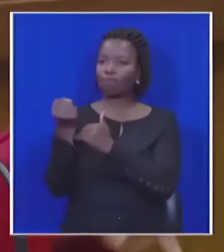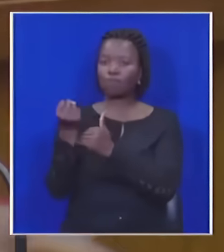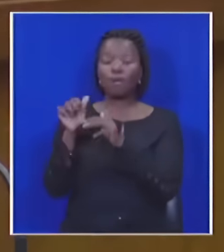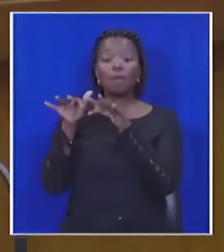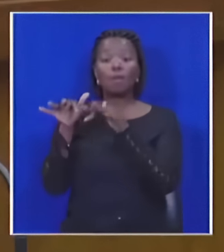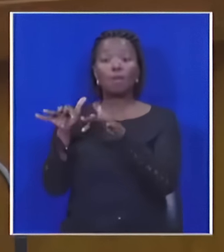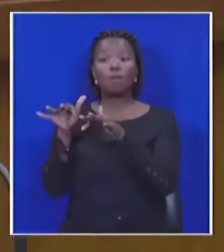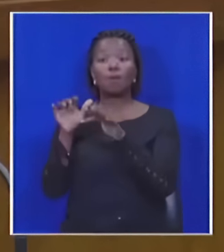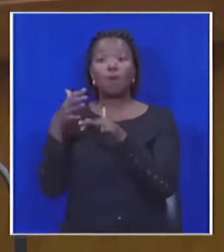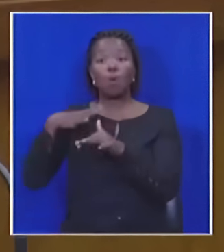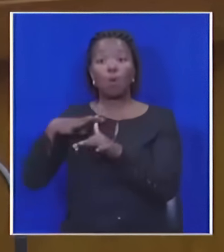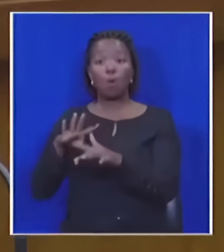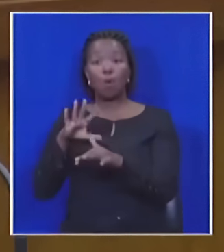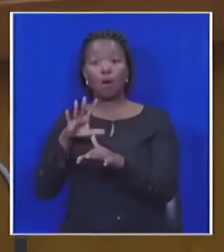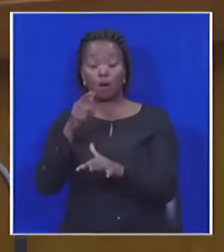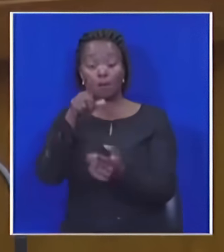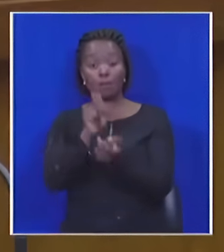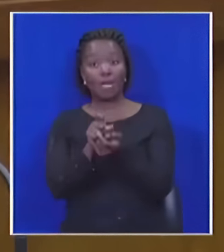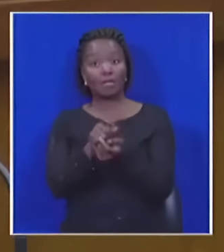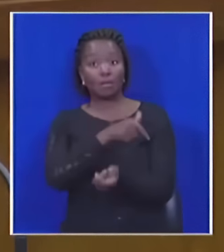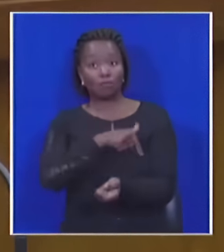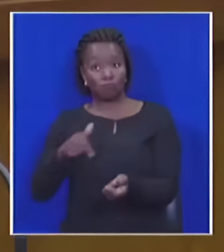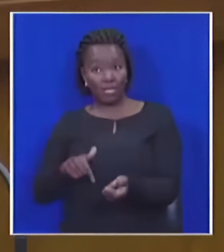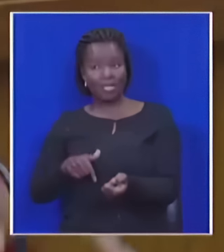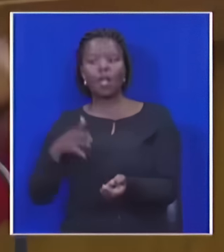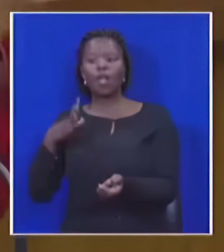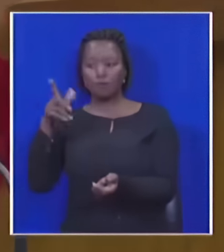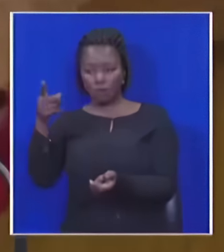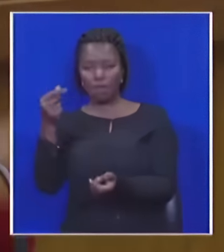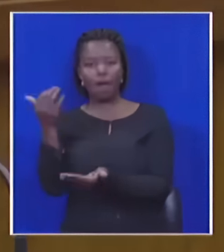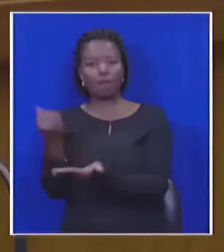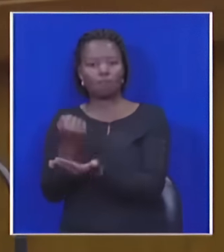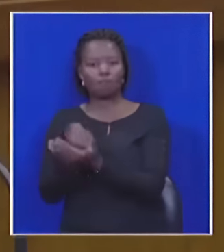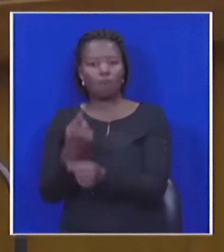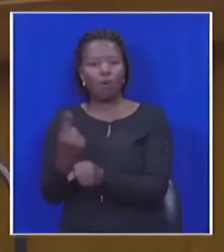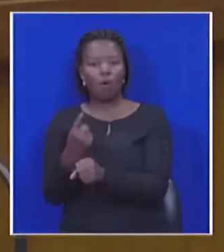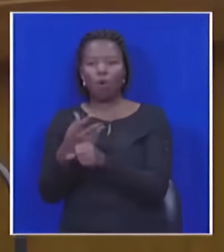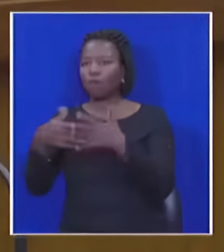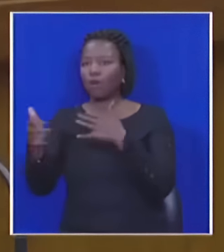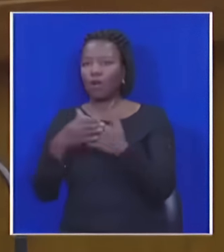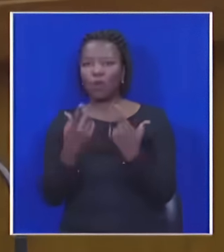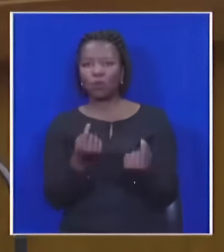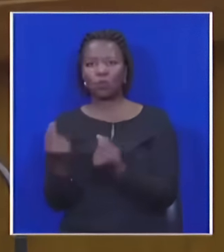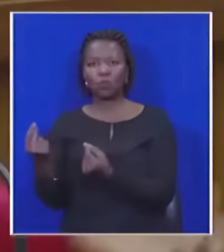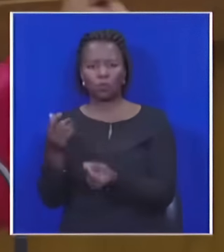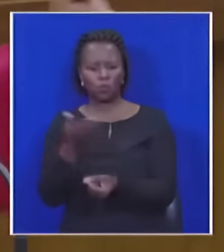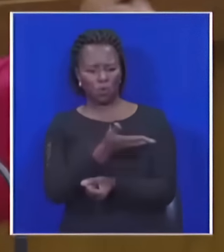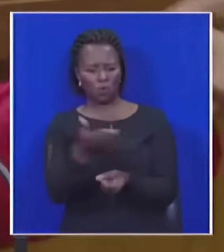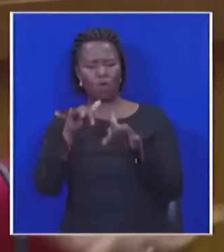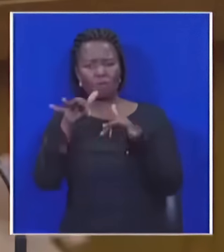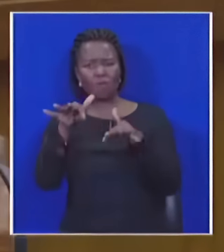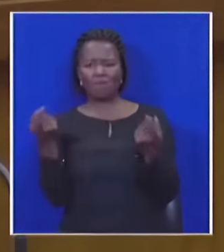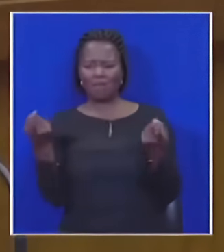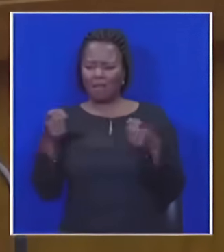people who want to make an appointment with Zuma for whatever reasons. Some of you here, you come